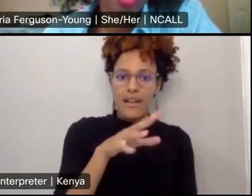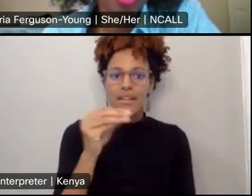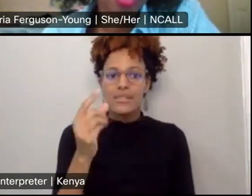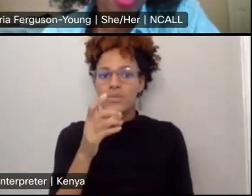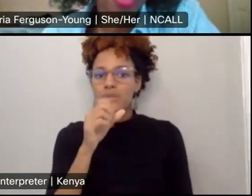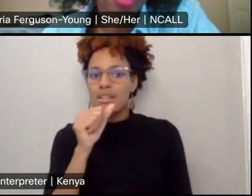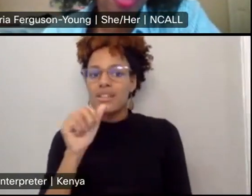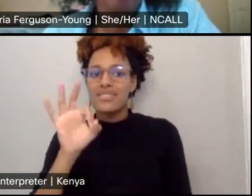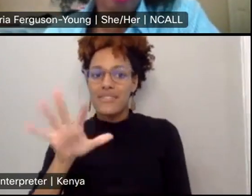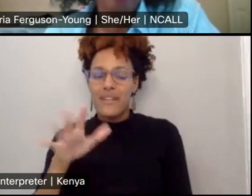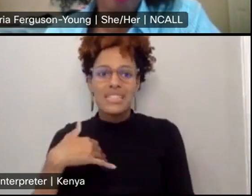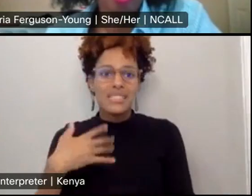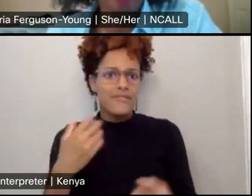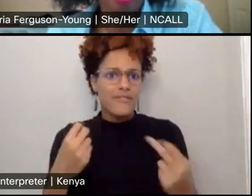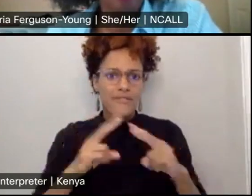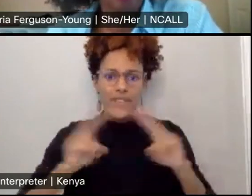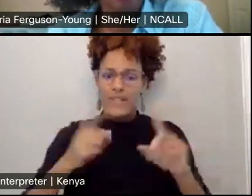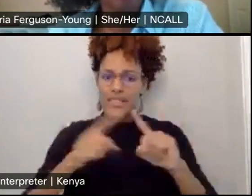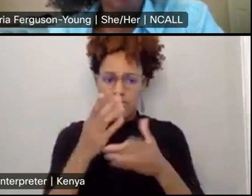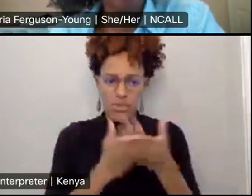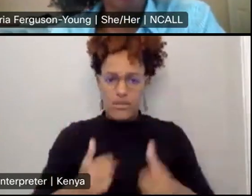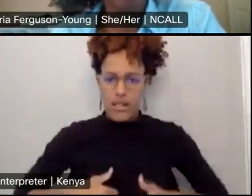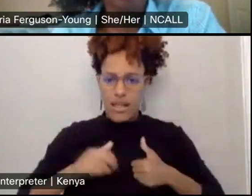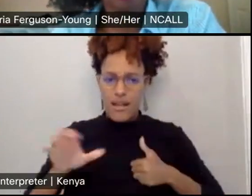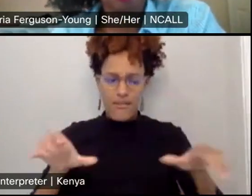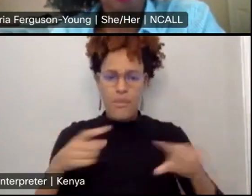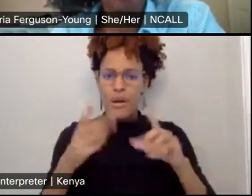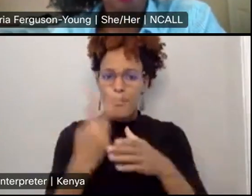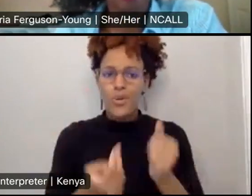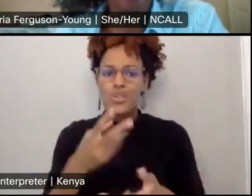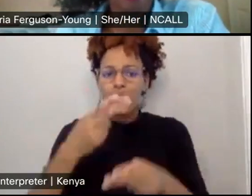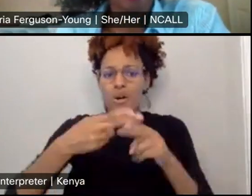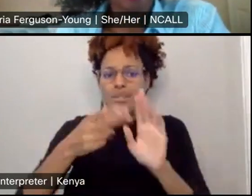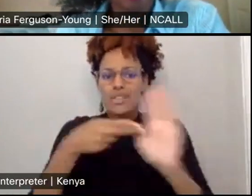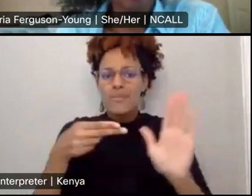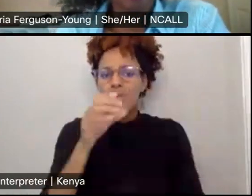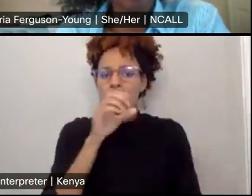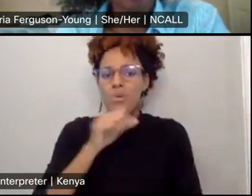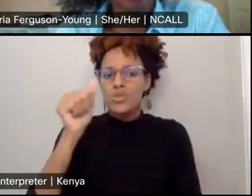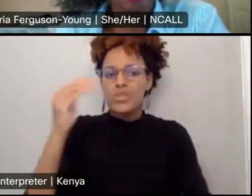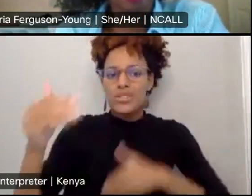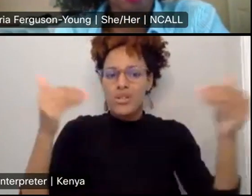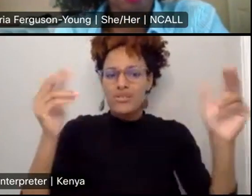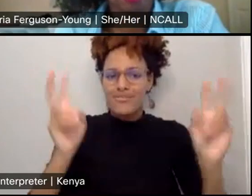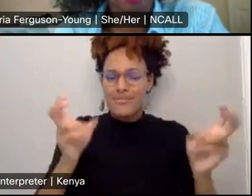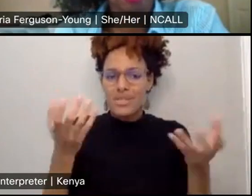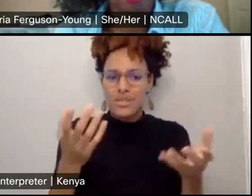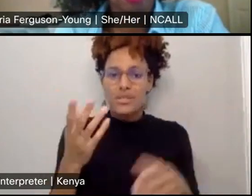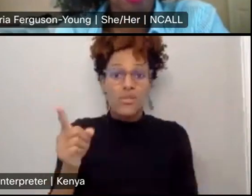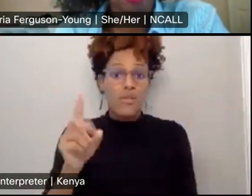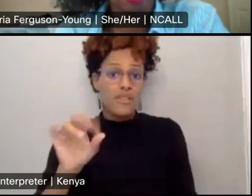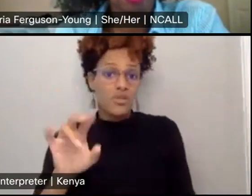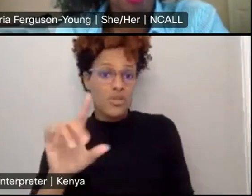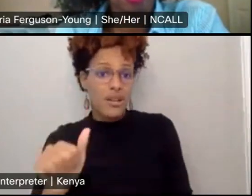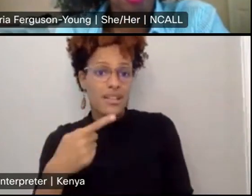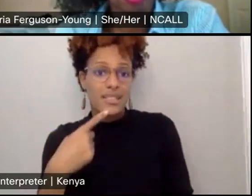actually very different stages of life, but they could both be called older adults, right? And Victoria was making the point earlier about like sometimes the person who's 95